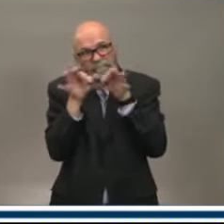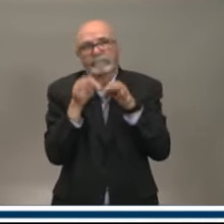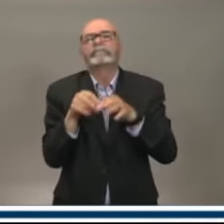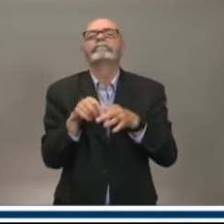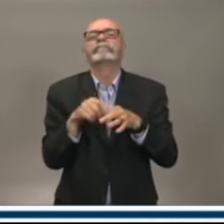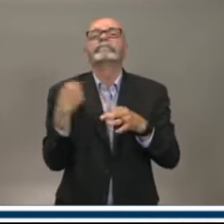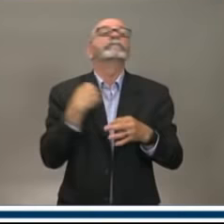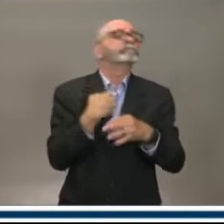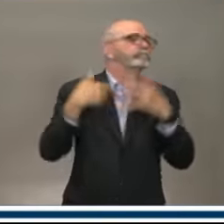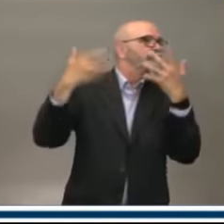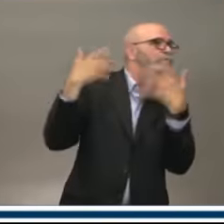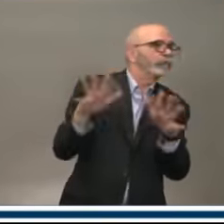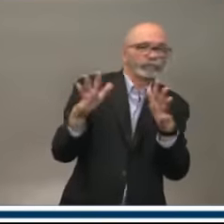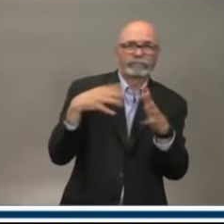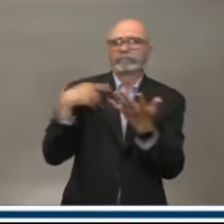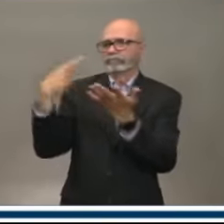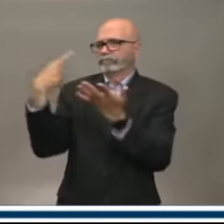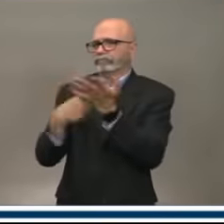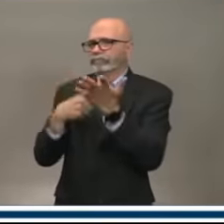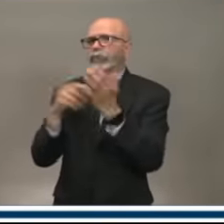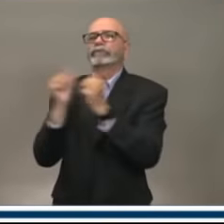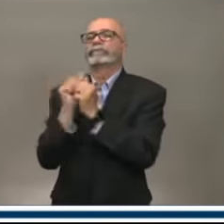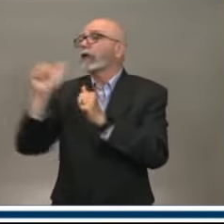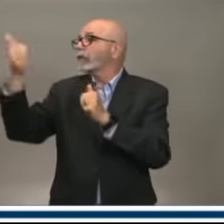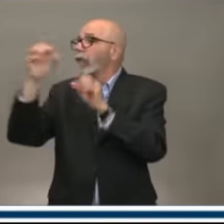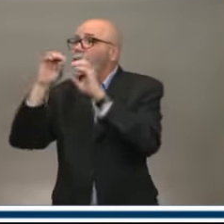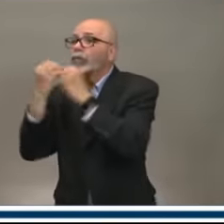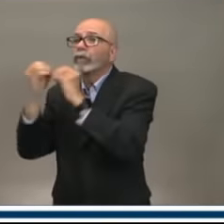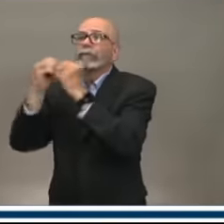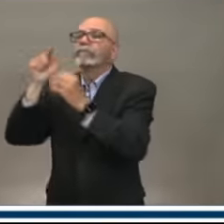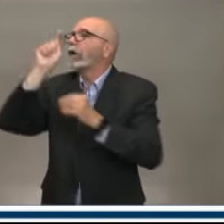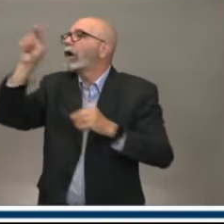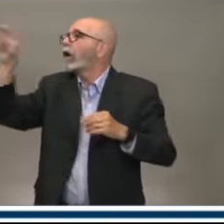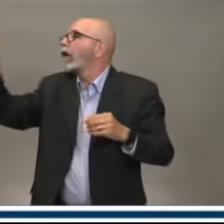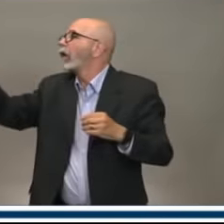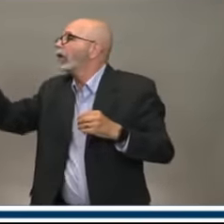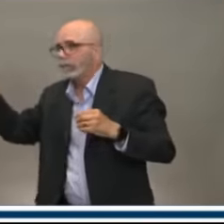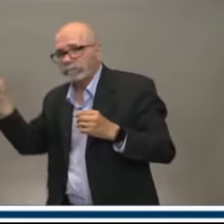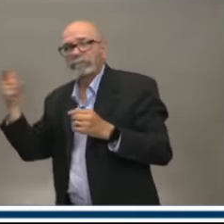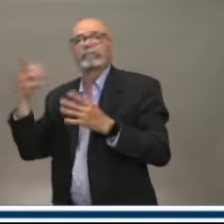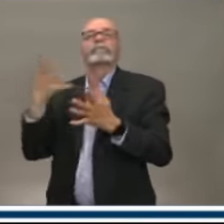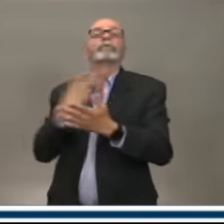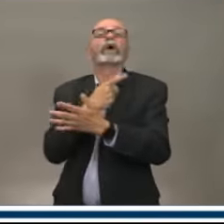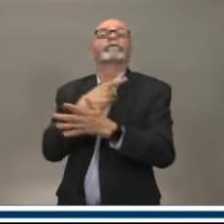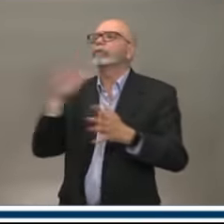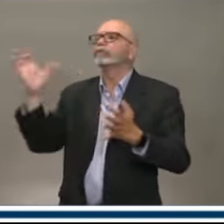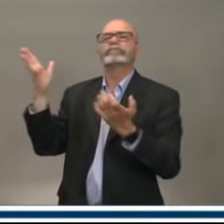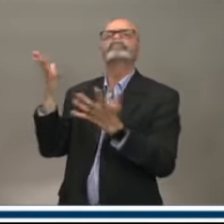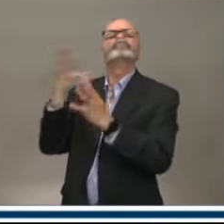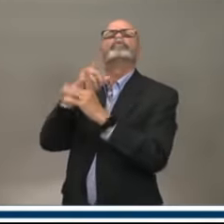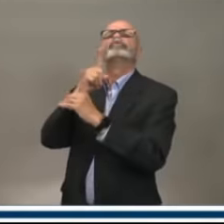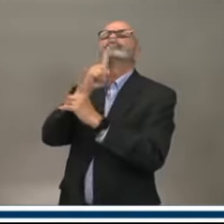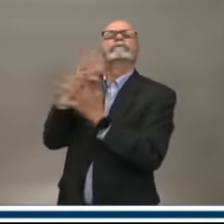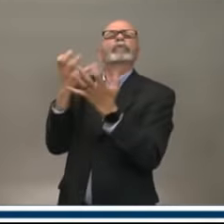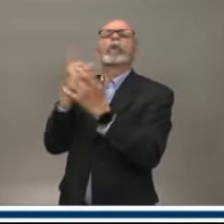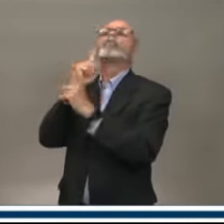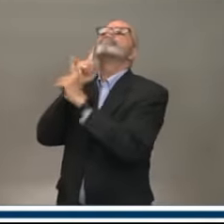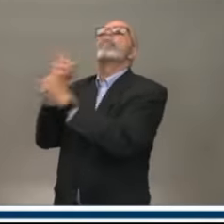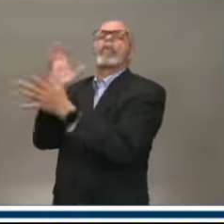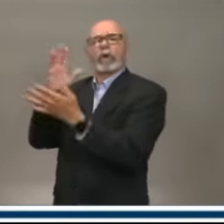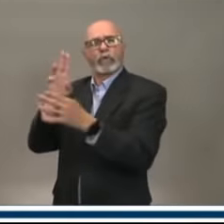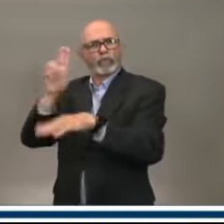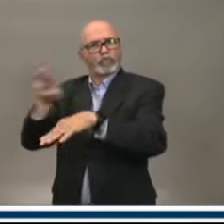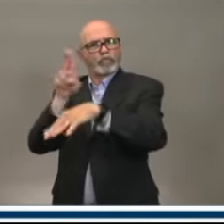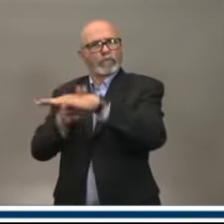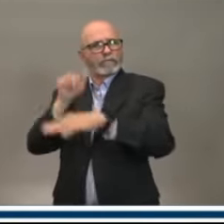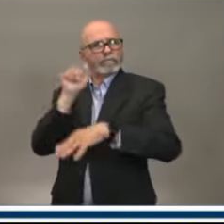organizations across the province to get what that new normal looks like for them, and the epidemiology will determine the time frame.